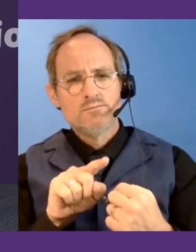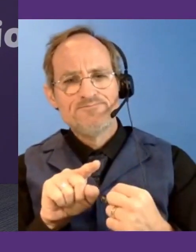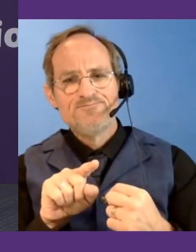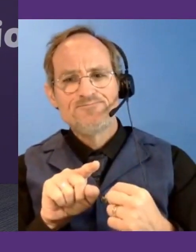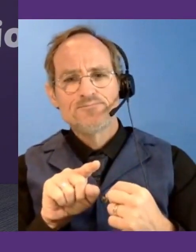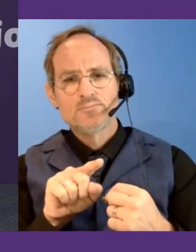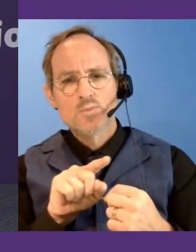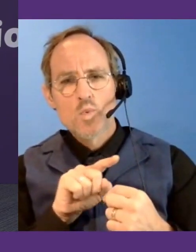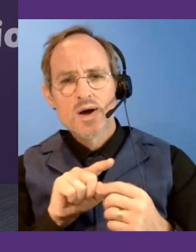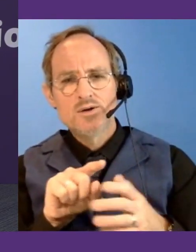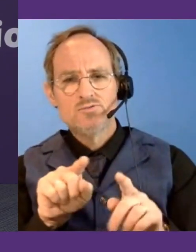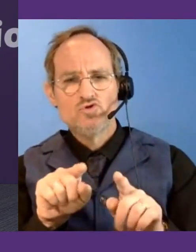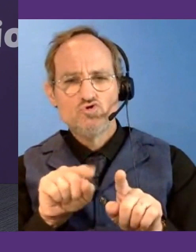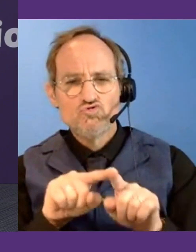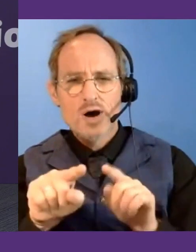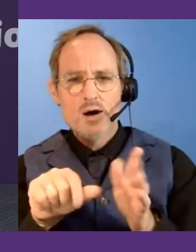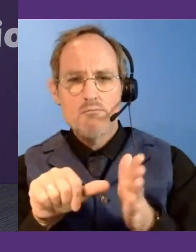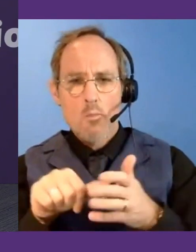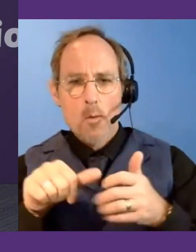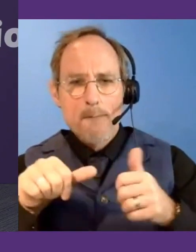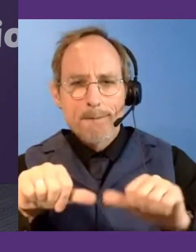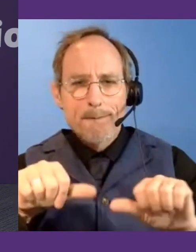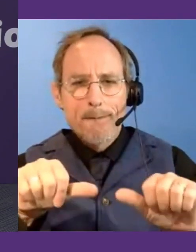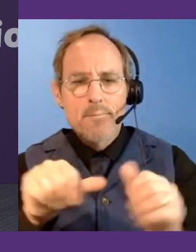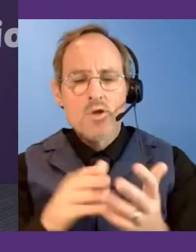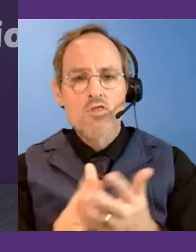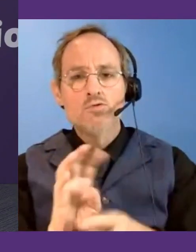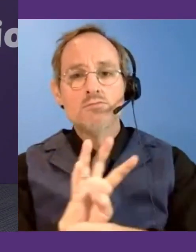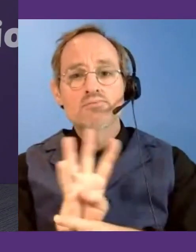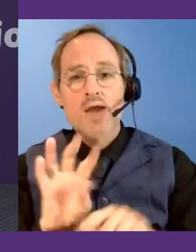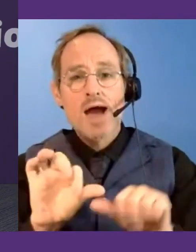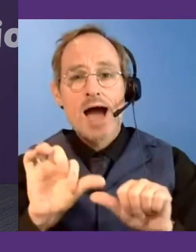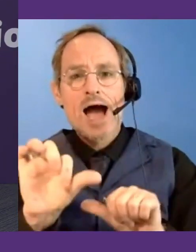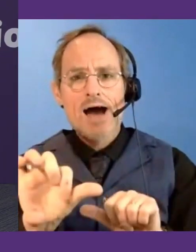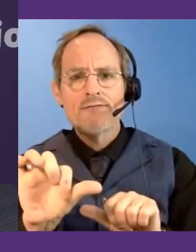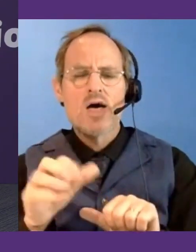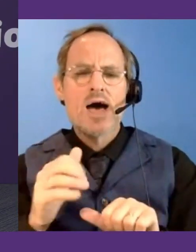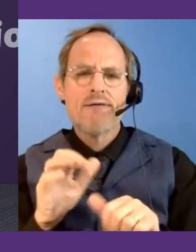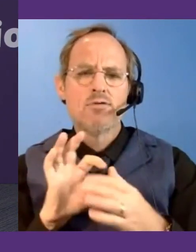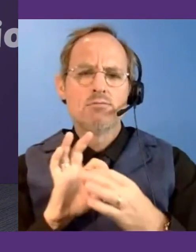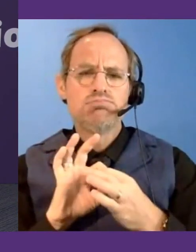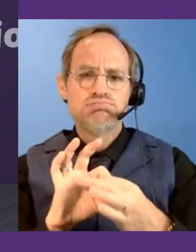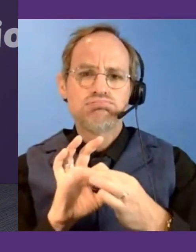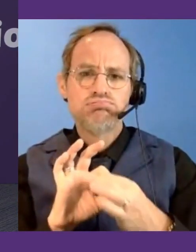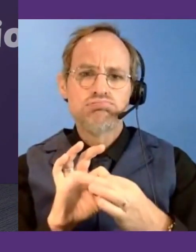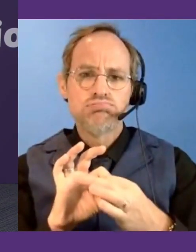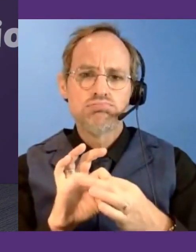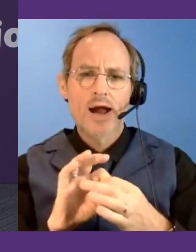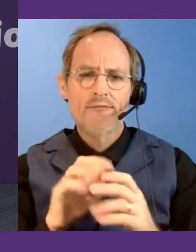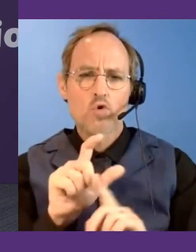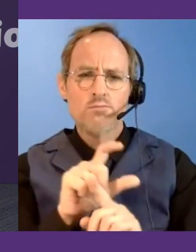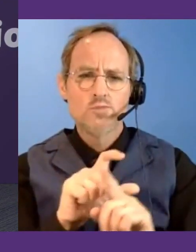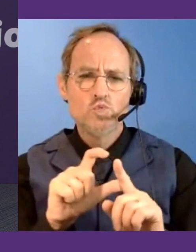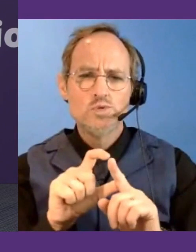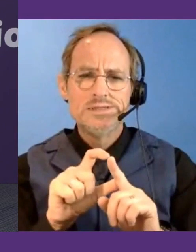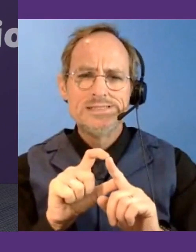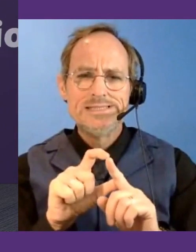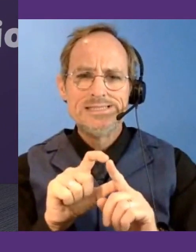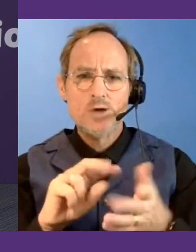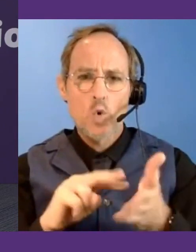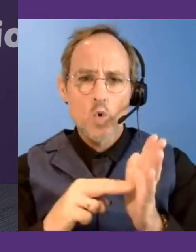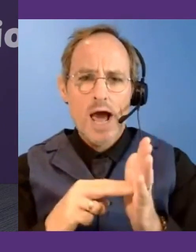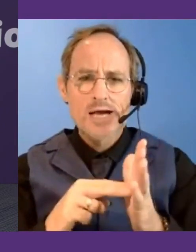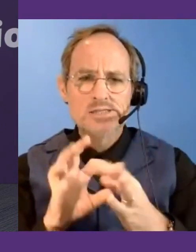those effects of the pandemic, we've got long-term relationships now with all of those community organisations